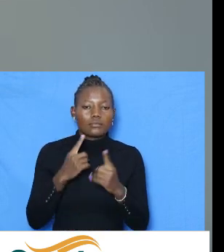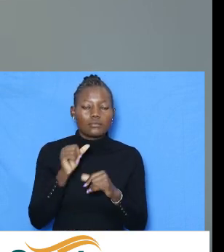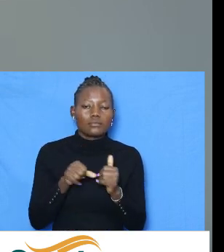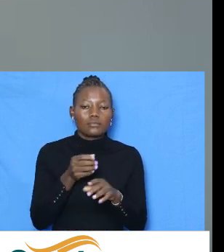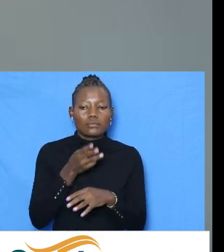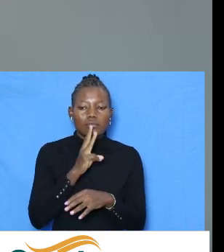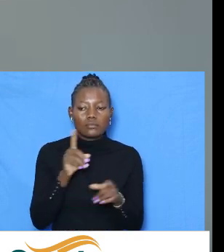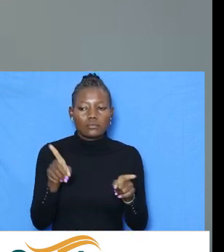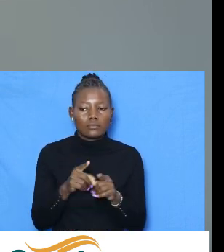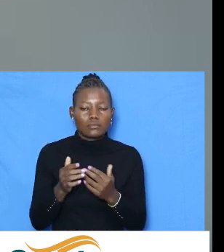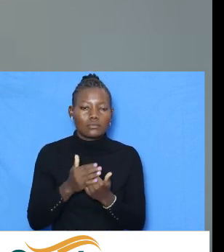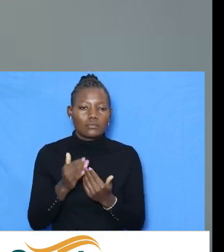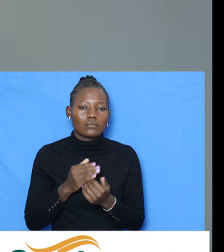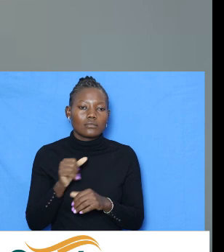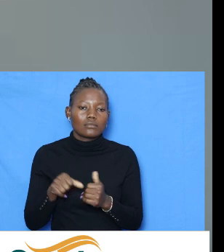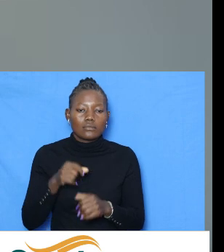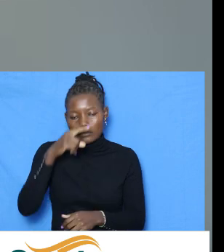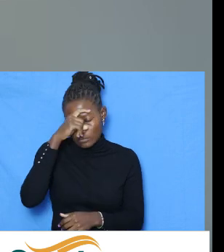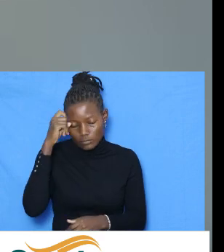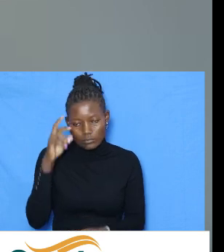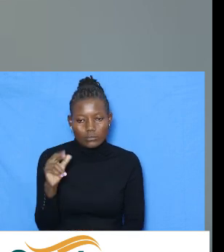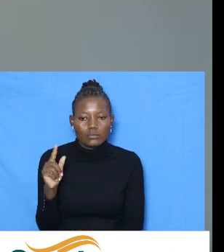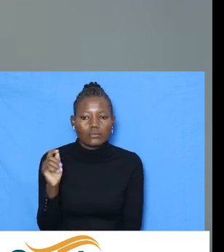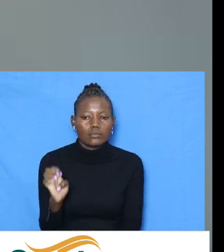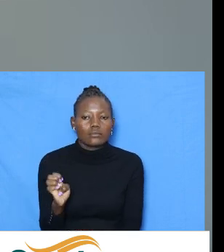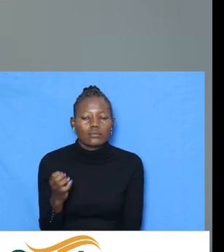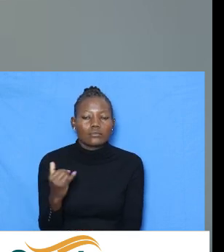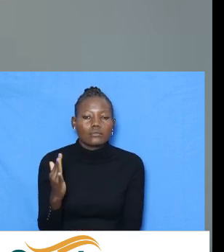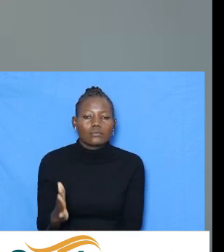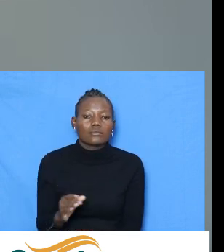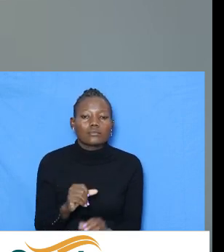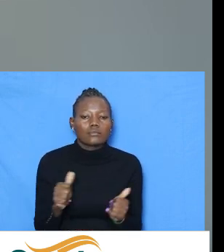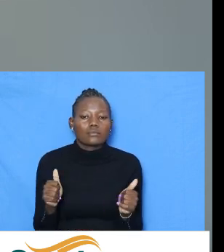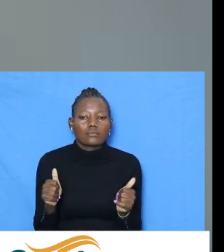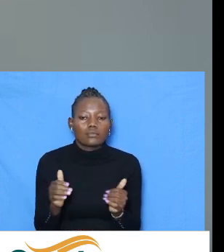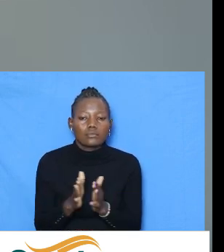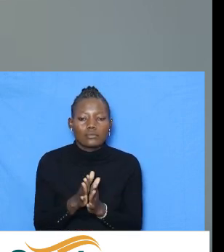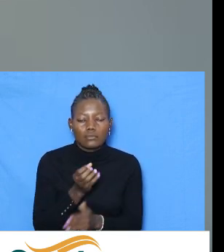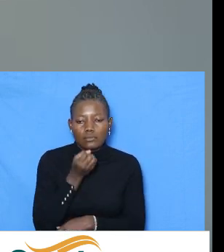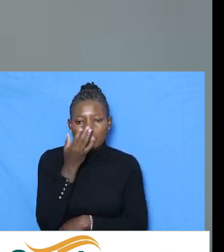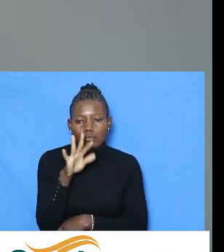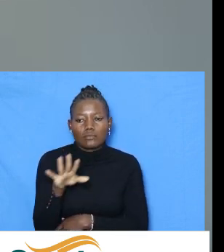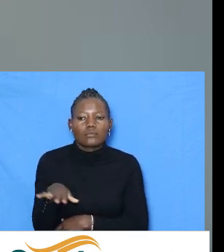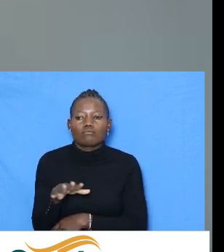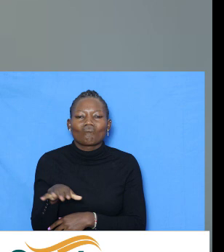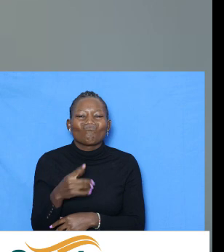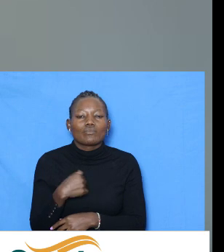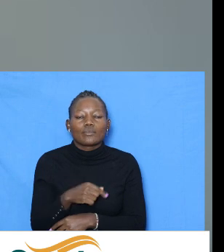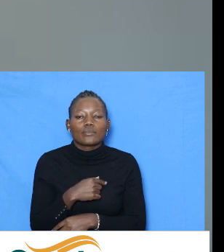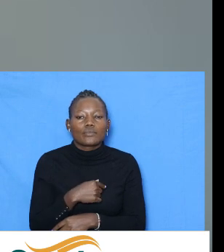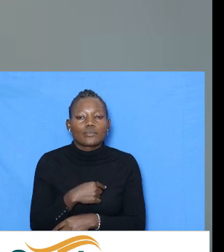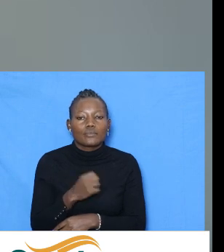you also have to take care of the sweat rate of the athlete as well. So you will find hot and humid environments will need